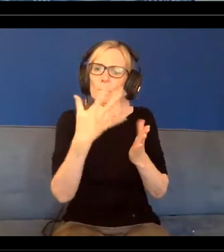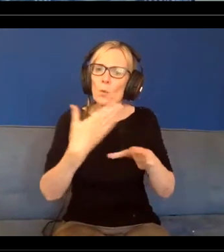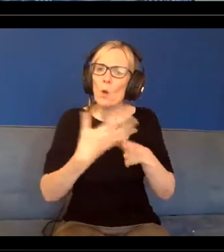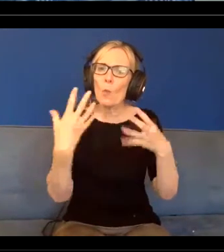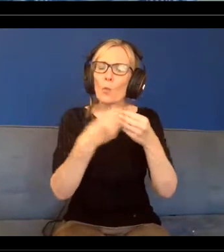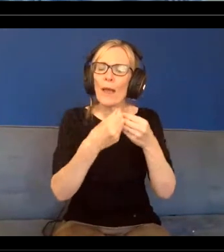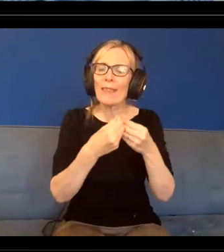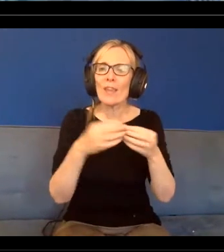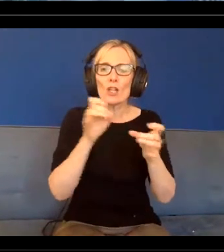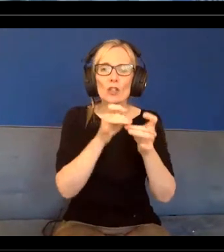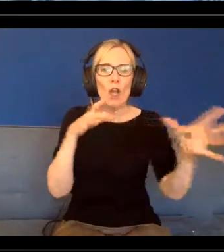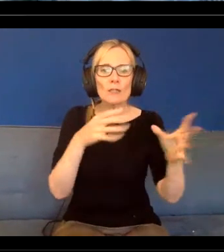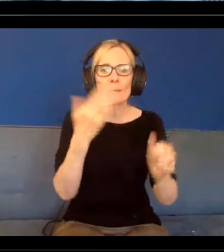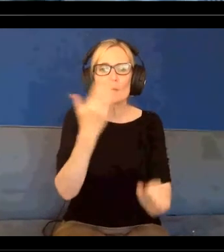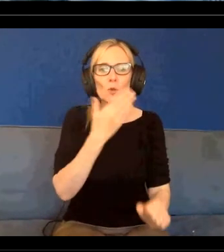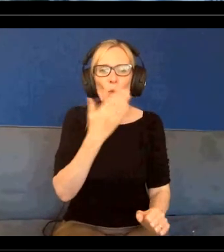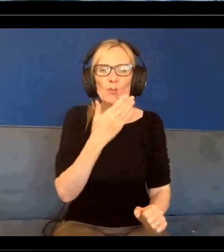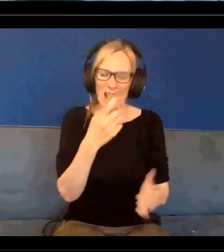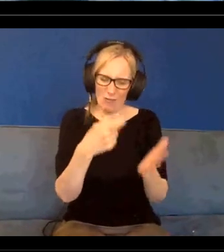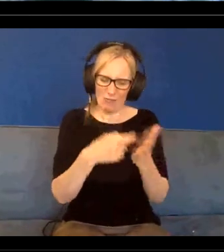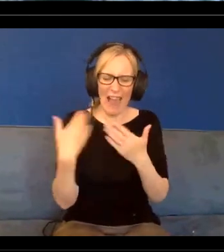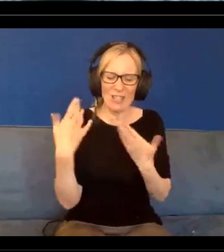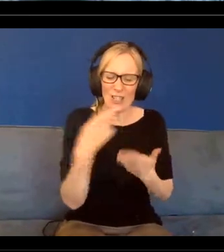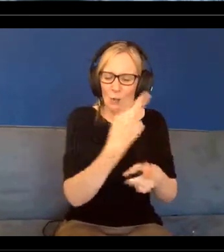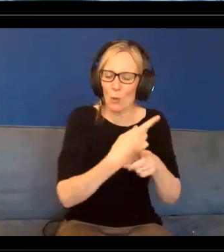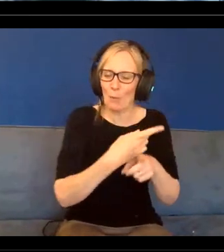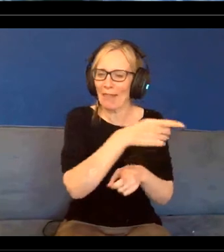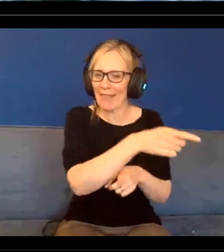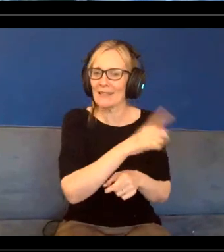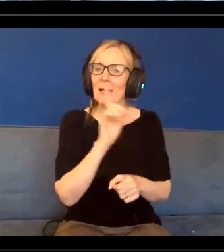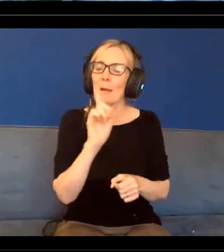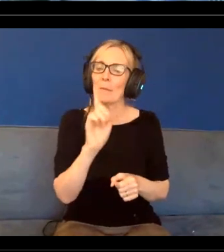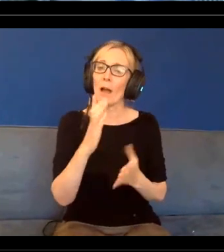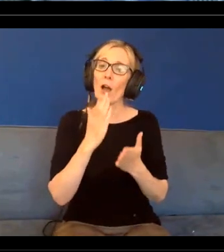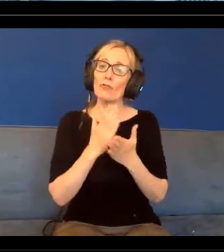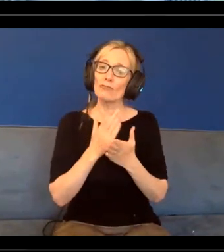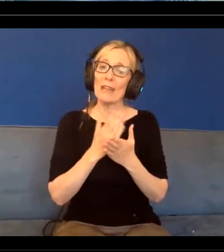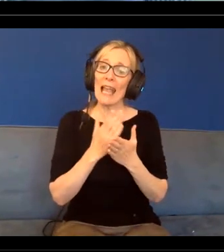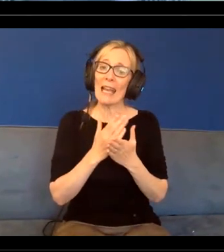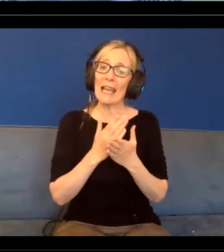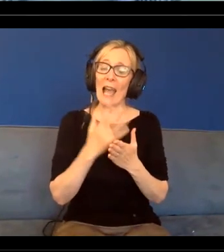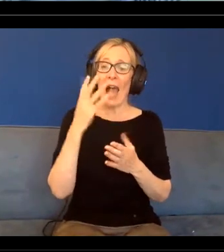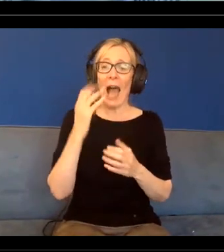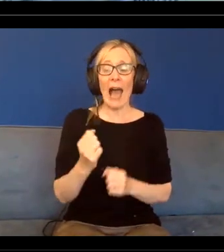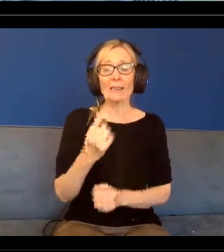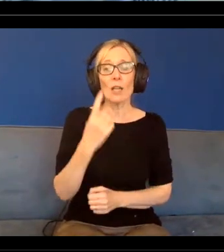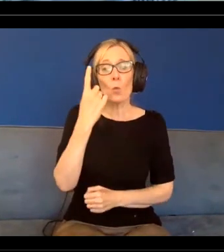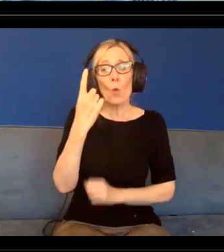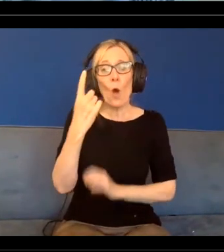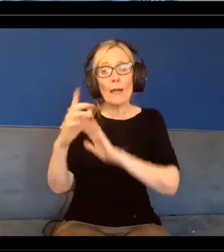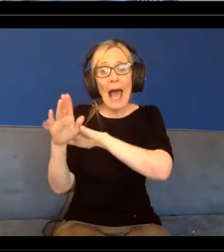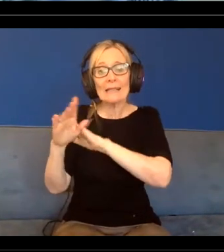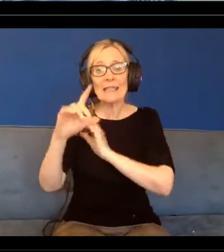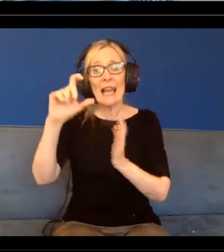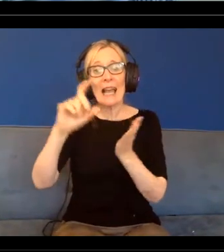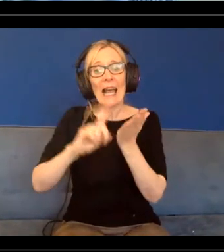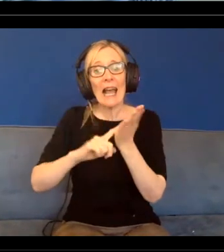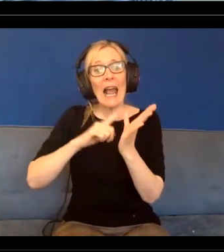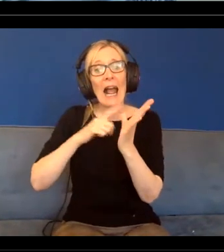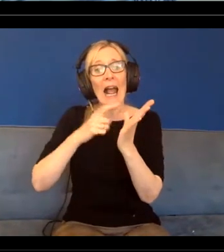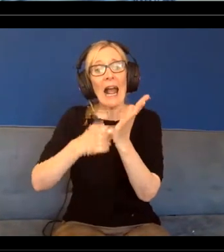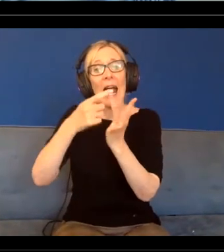Rachel will be able to speak better about it than me, but there was the one-handed clarinet that was provided, but then in terms of making